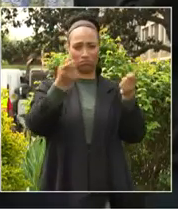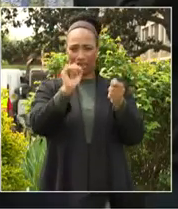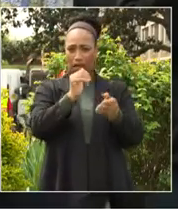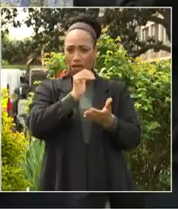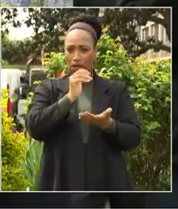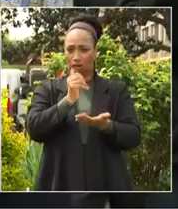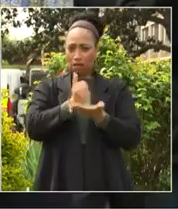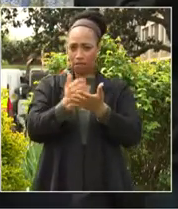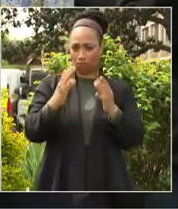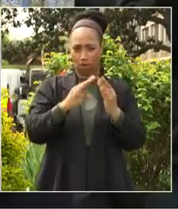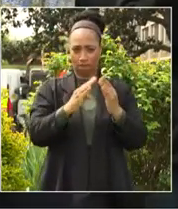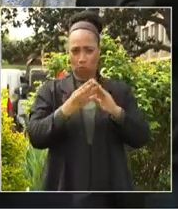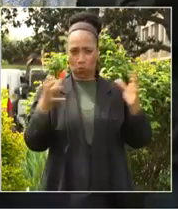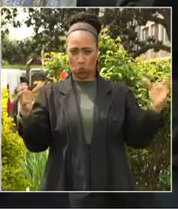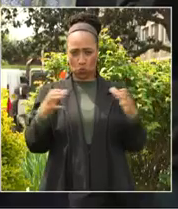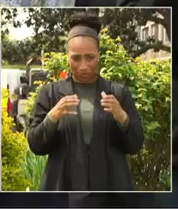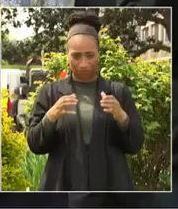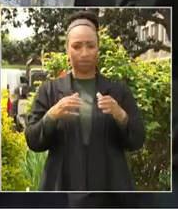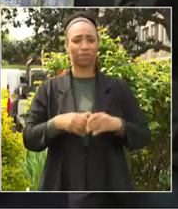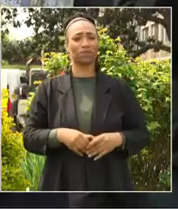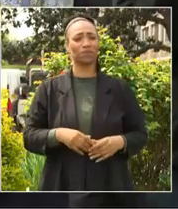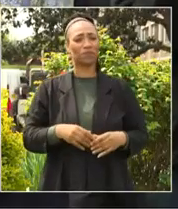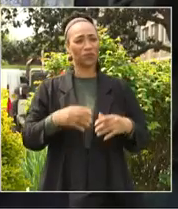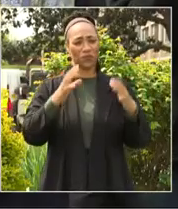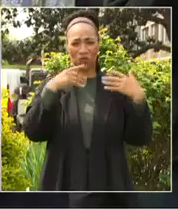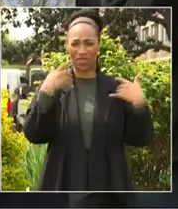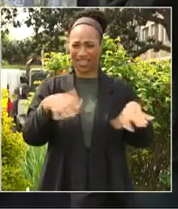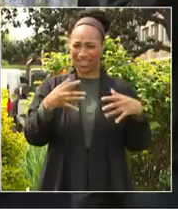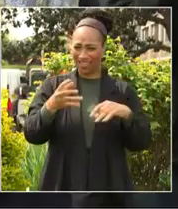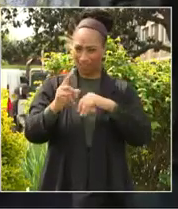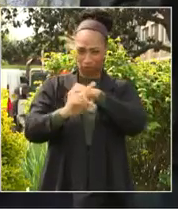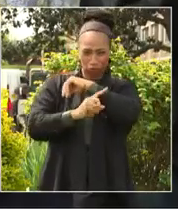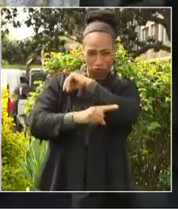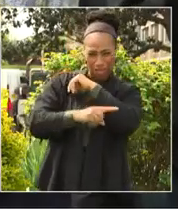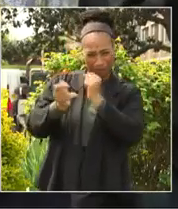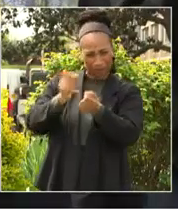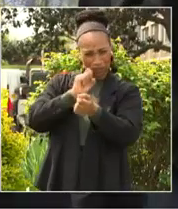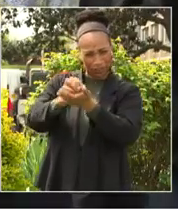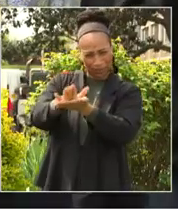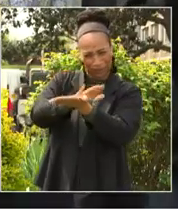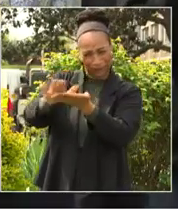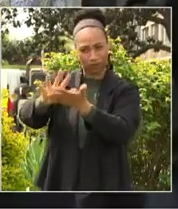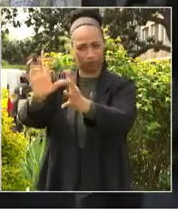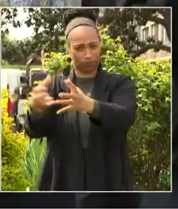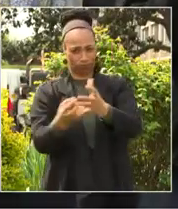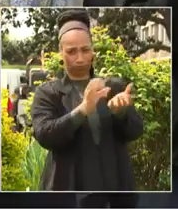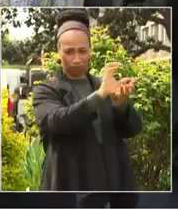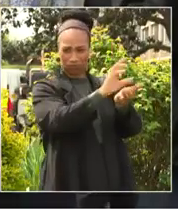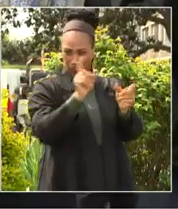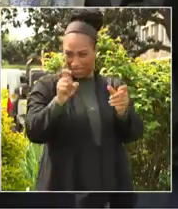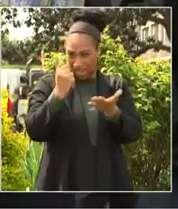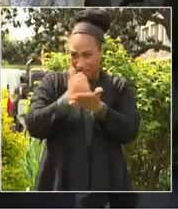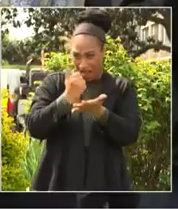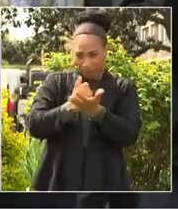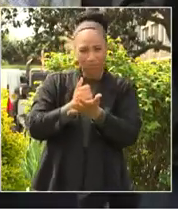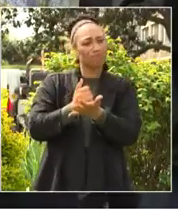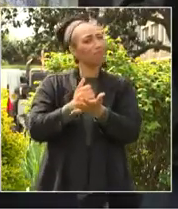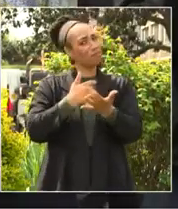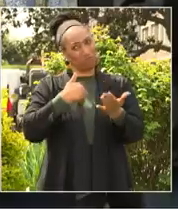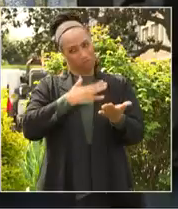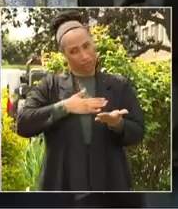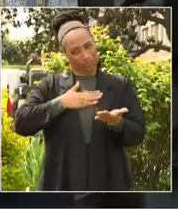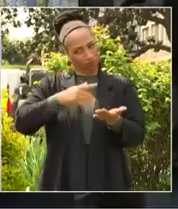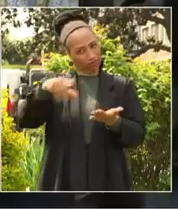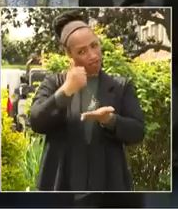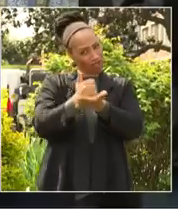bulk trash or calling us about bulk trash. All of those things are helpful. And of course, I want to recognize our